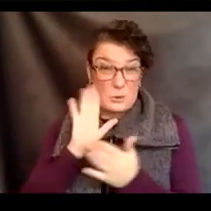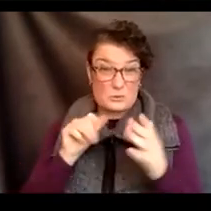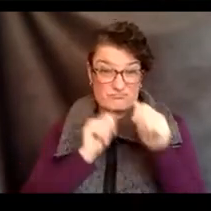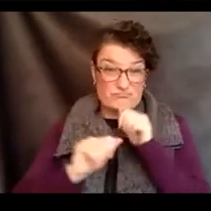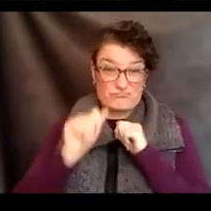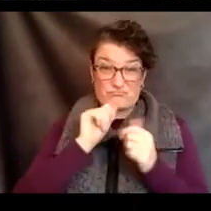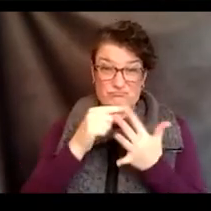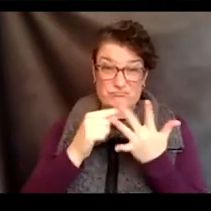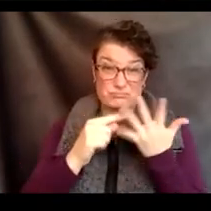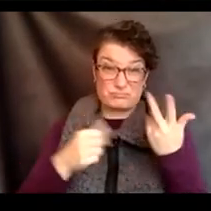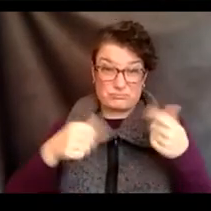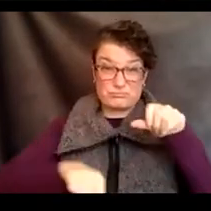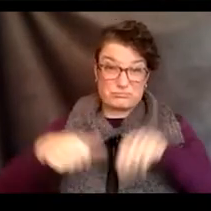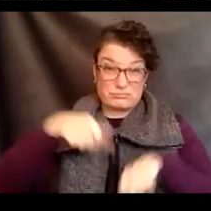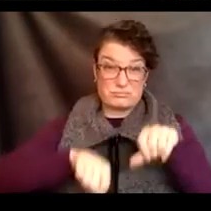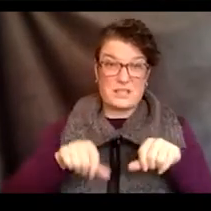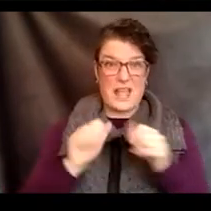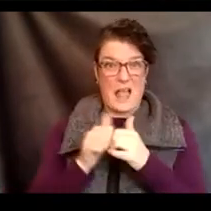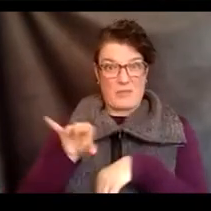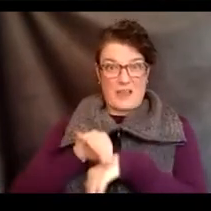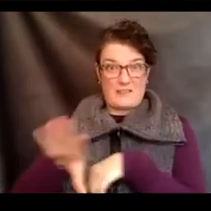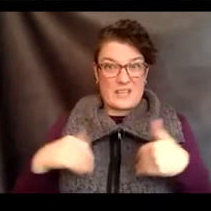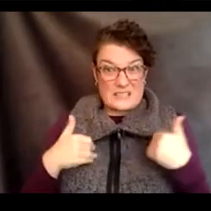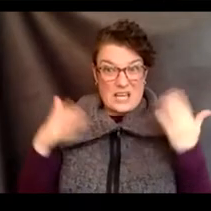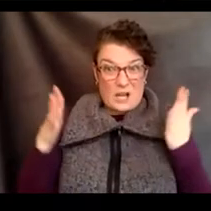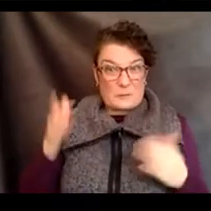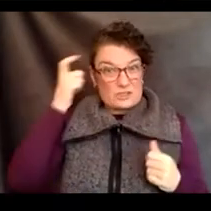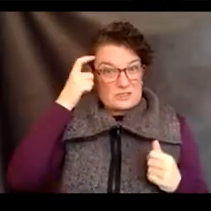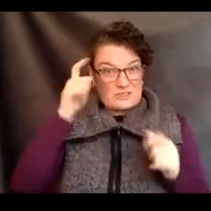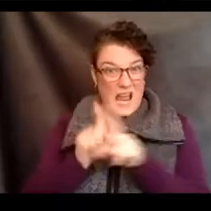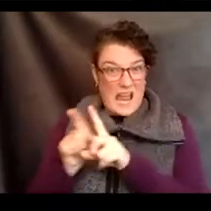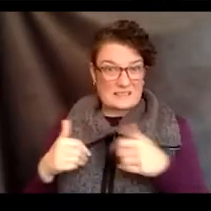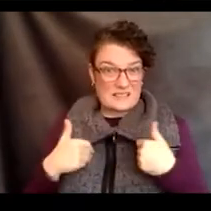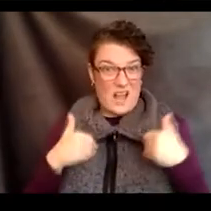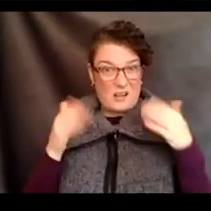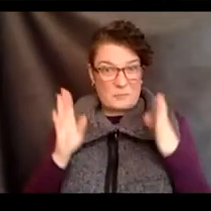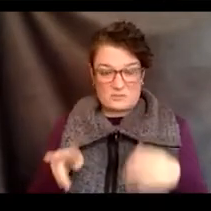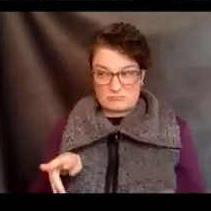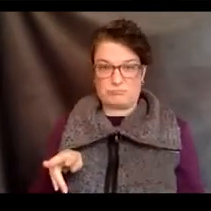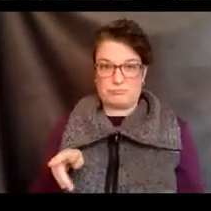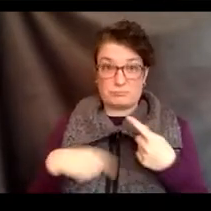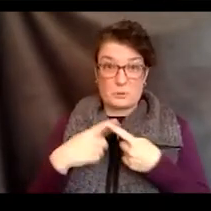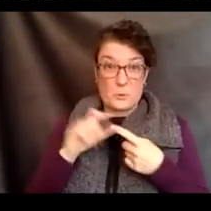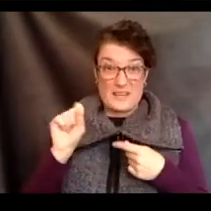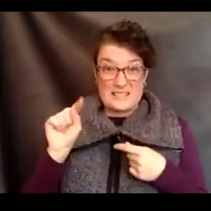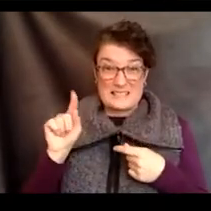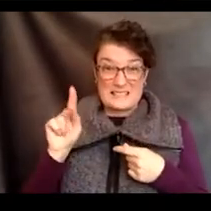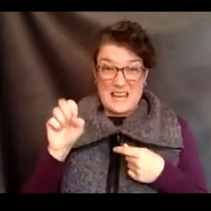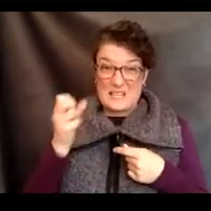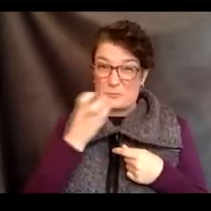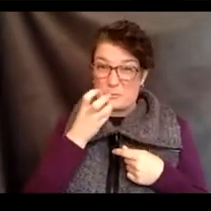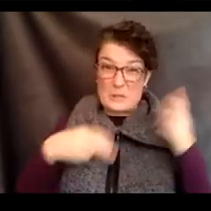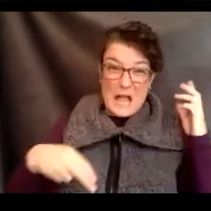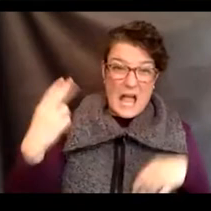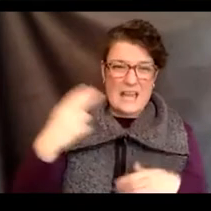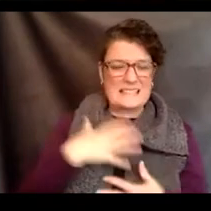on the psyche of a young person at such a young age, when the stakes are so high, it's really brutal. I mean,